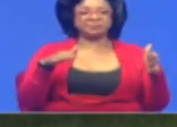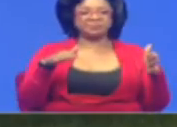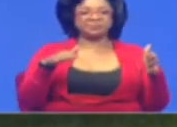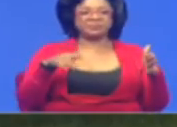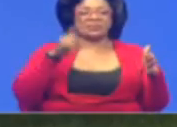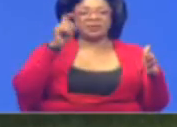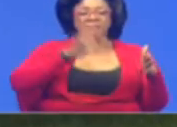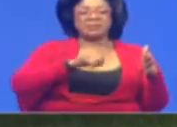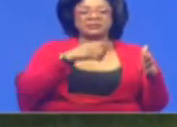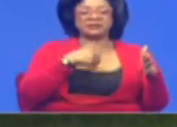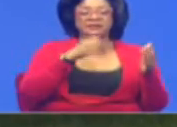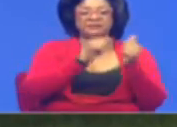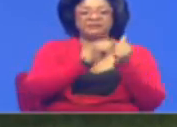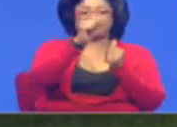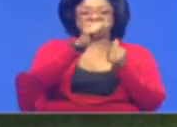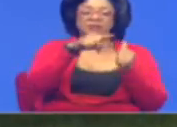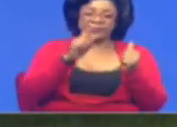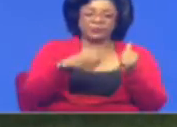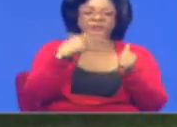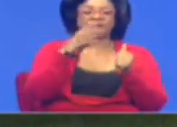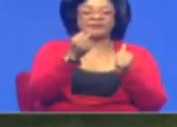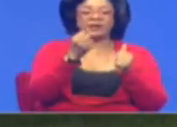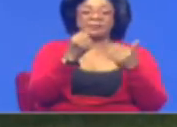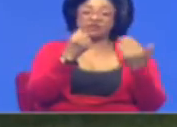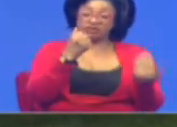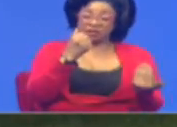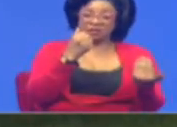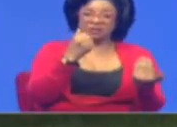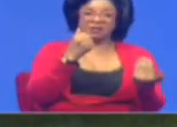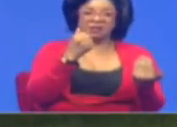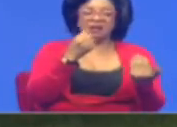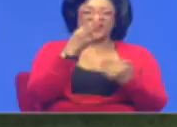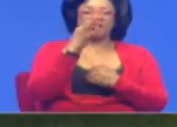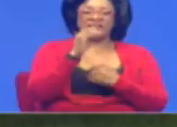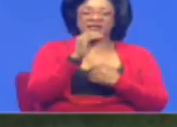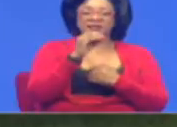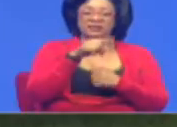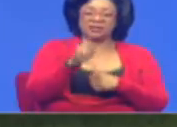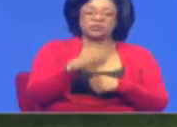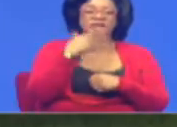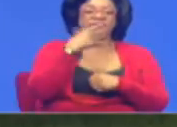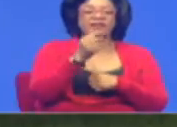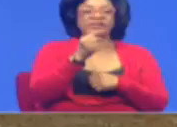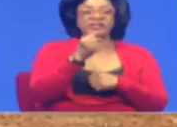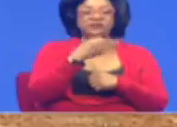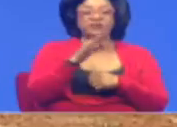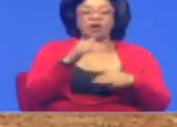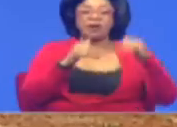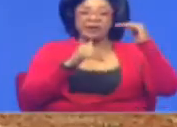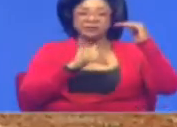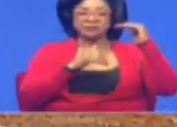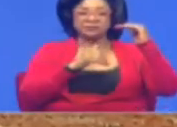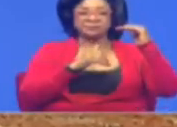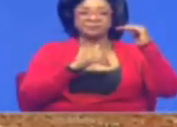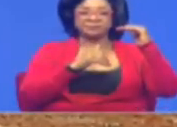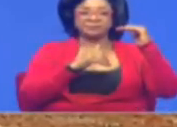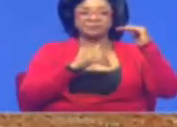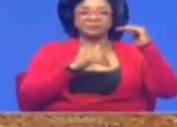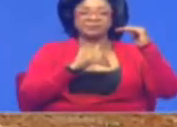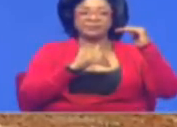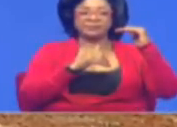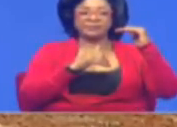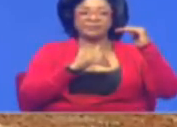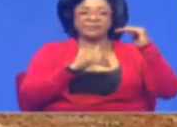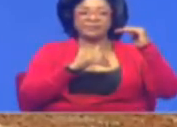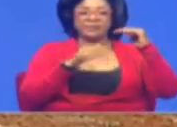least 15,500 shillings for a child and at least 30,500 shillings for an adult. The